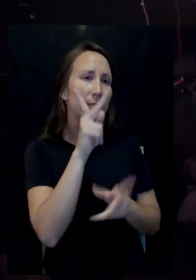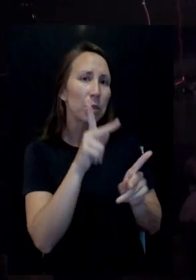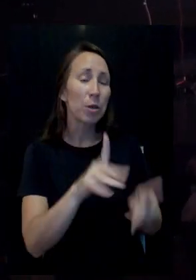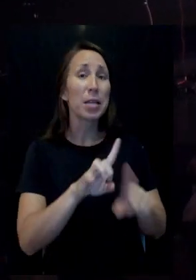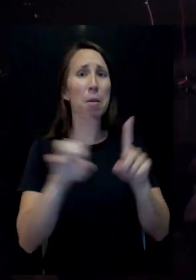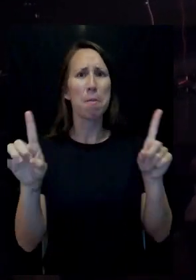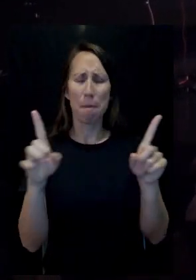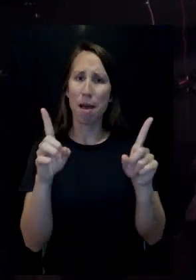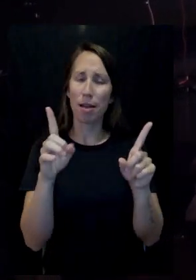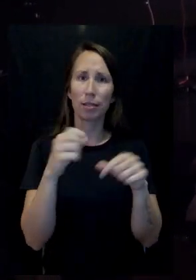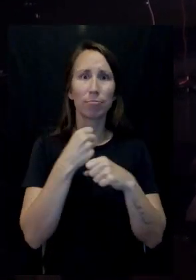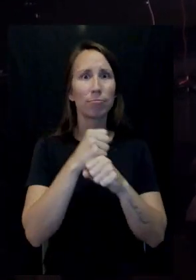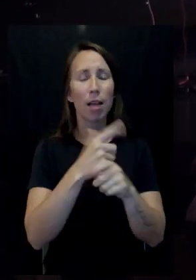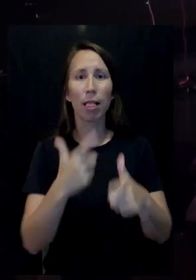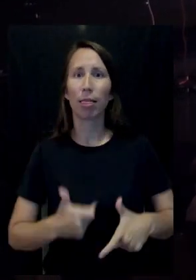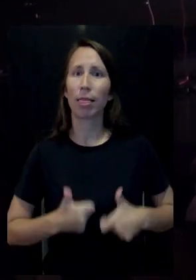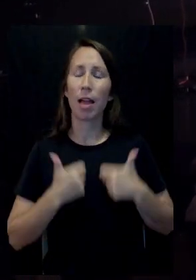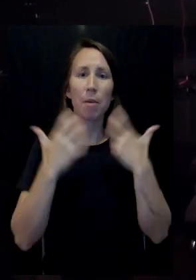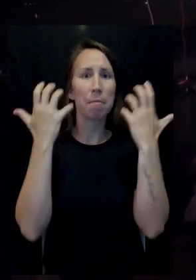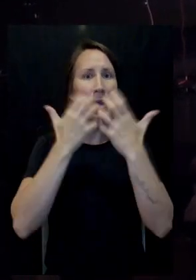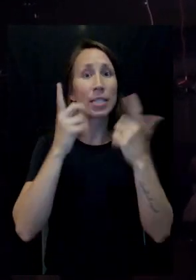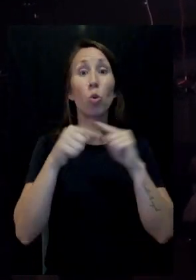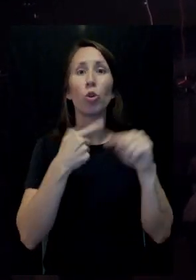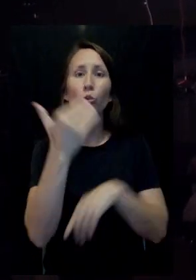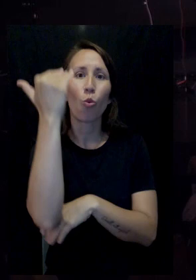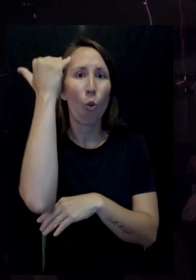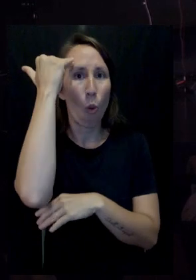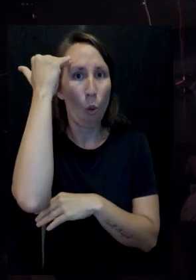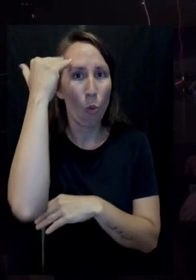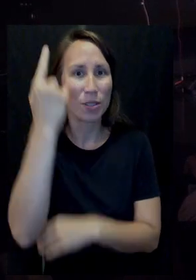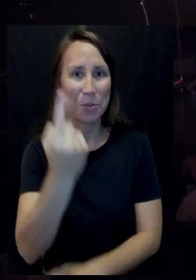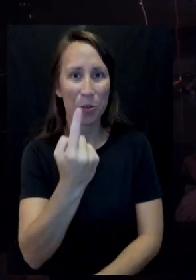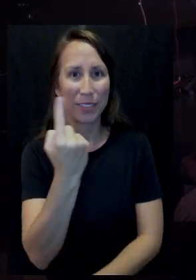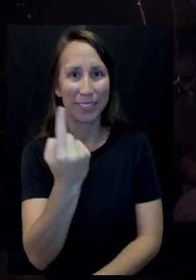all the more sweeter and more amazing when you actually know someone.